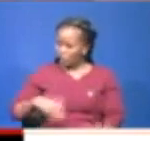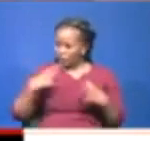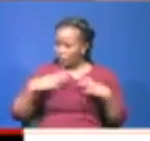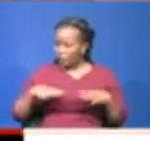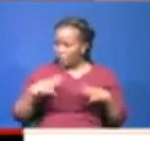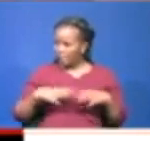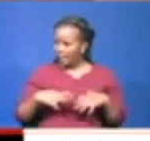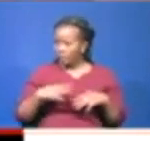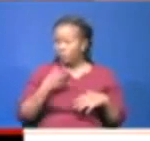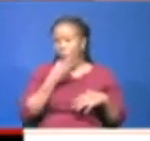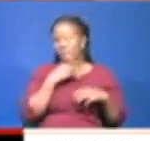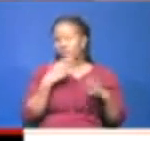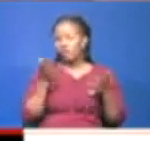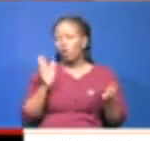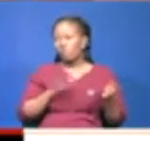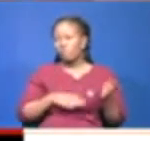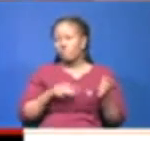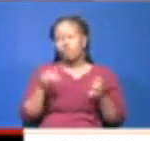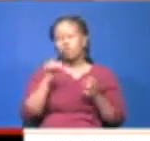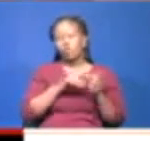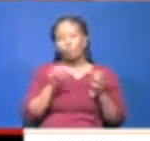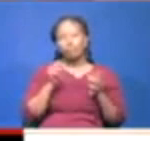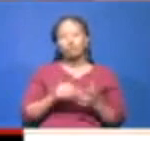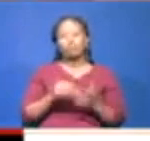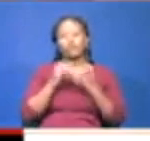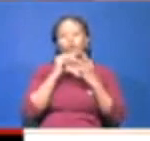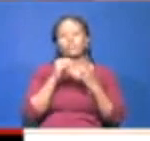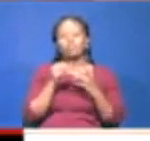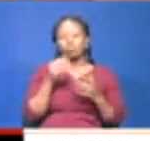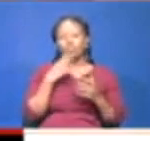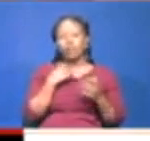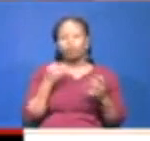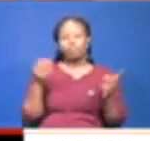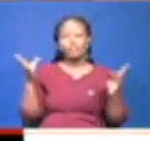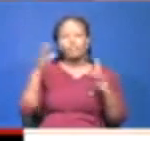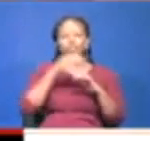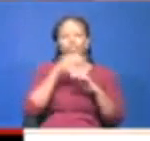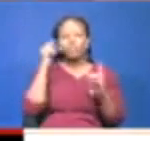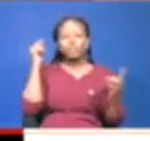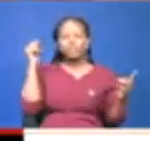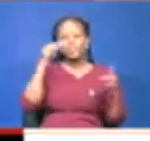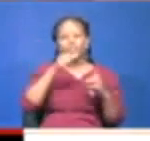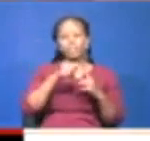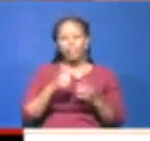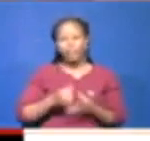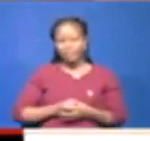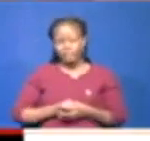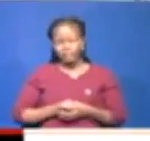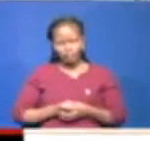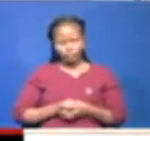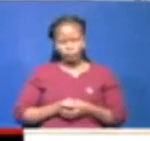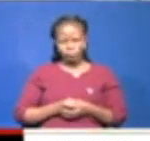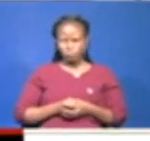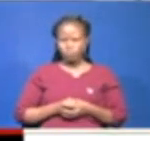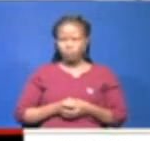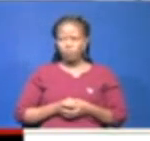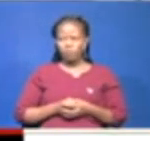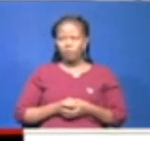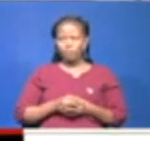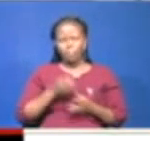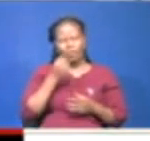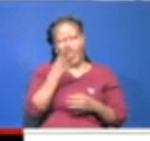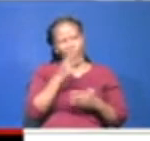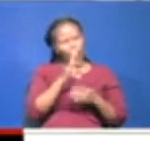will prioritize, because we also are chasing some targets around that. We mm-hmm. want to enable them more. Mm-hmm. And how much are you spending on this